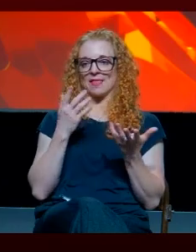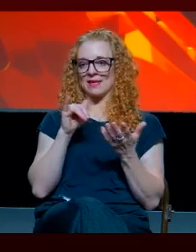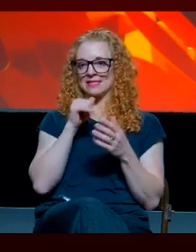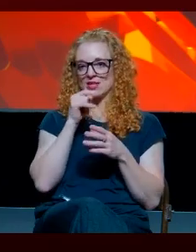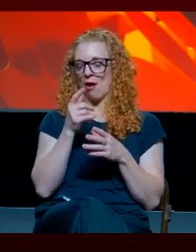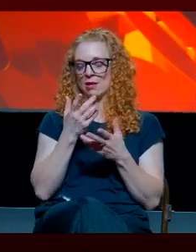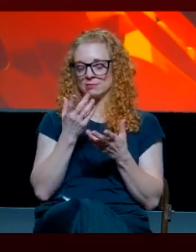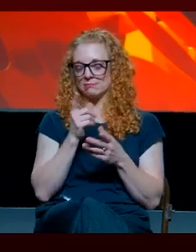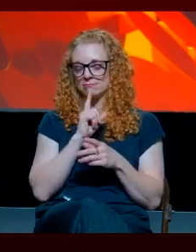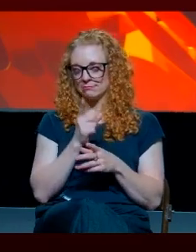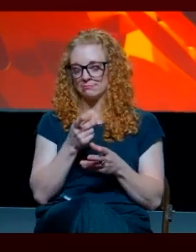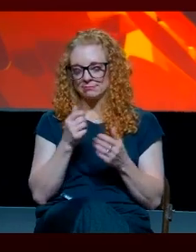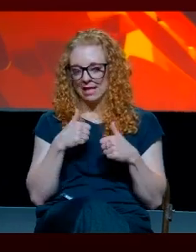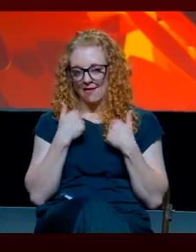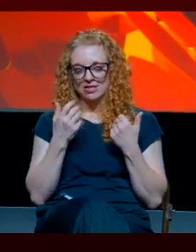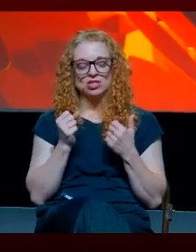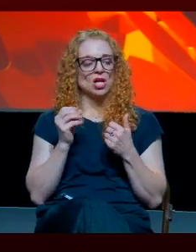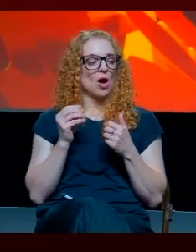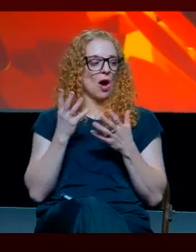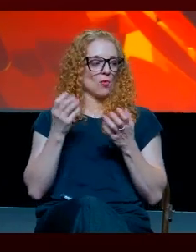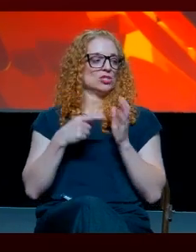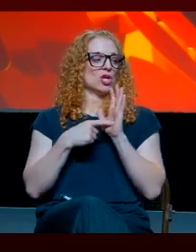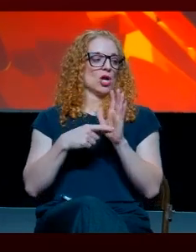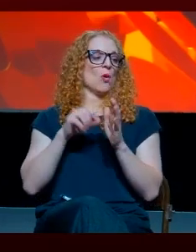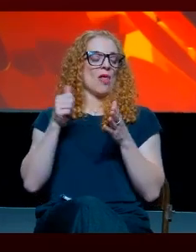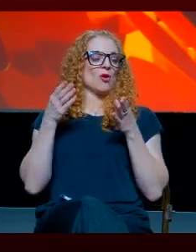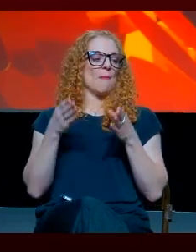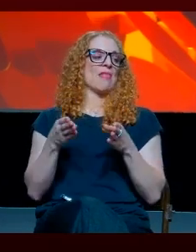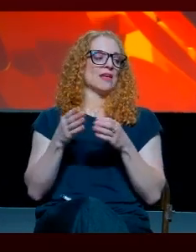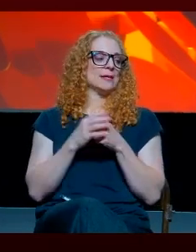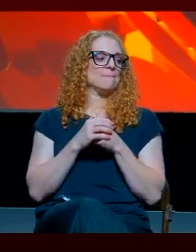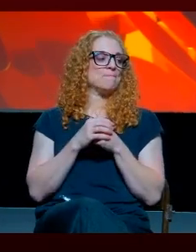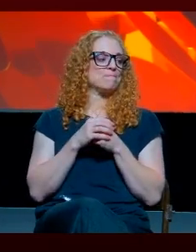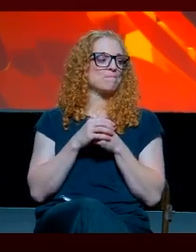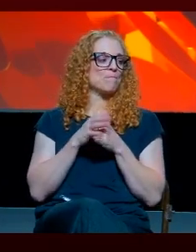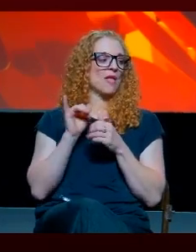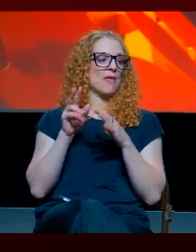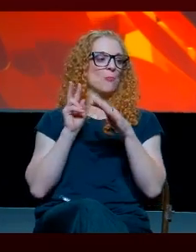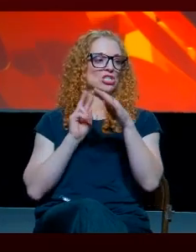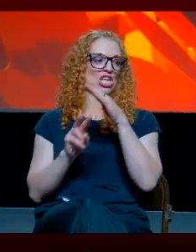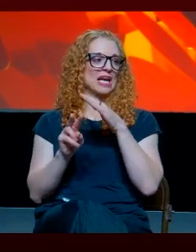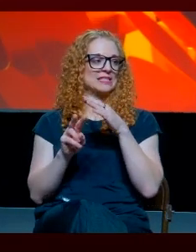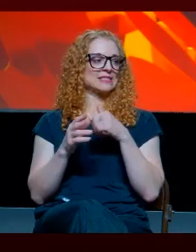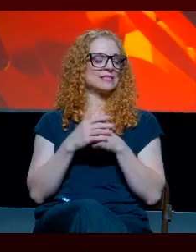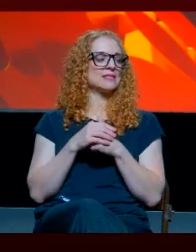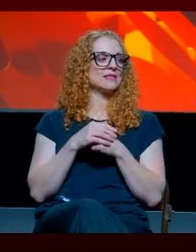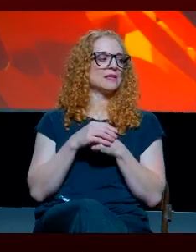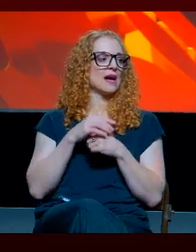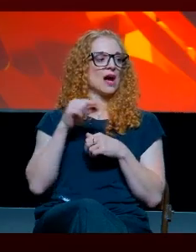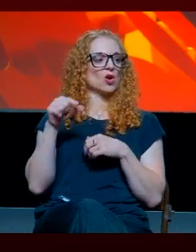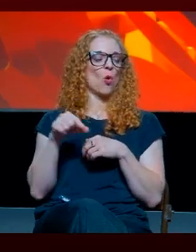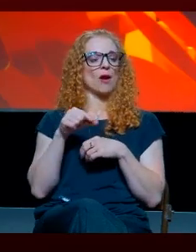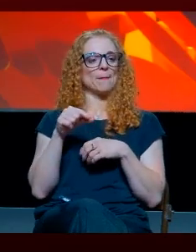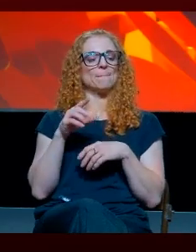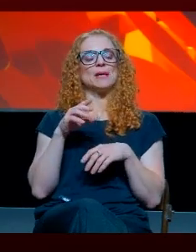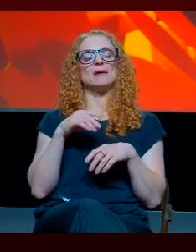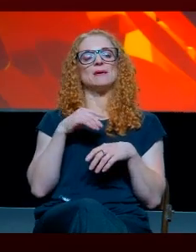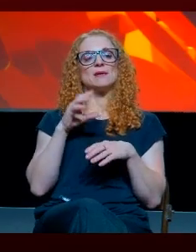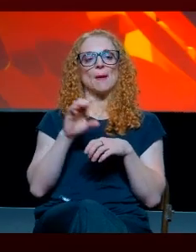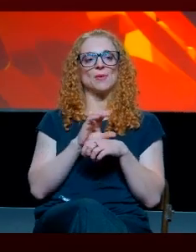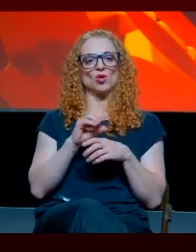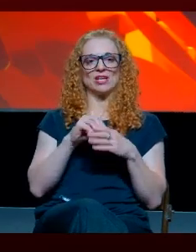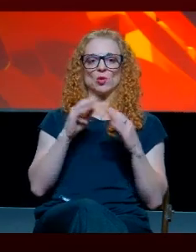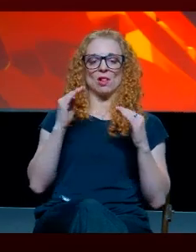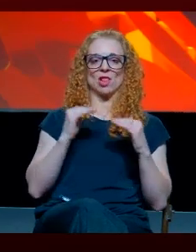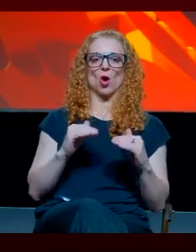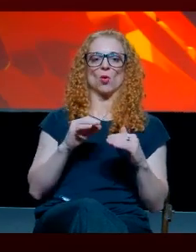practical. However, I'm going to show you a method that projects a quantum computer into a lower subspace and